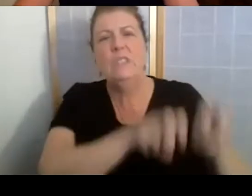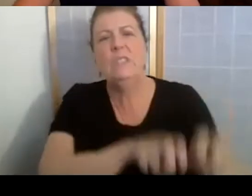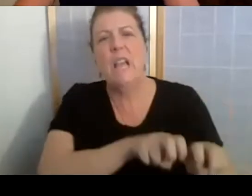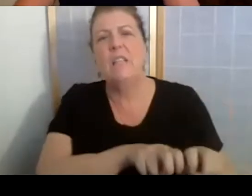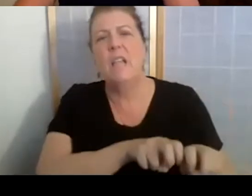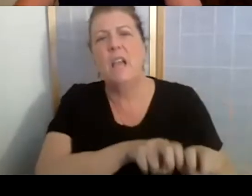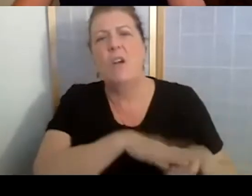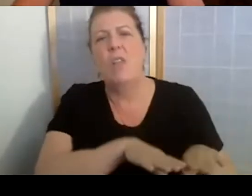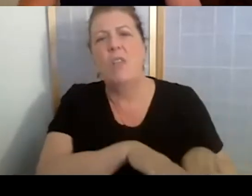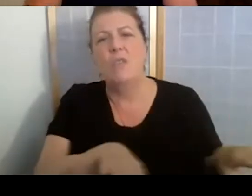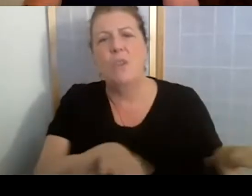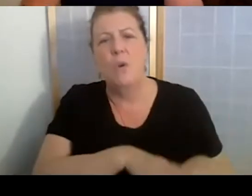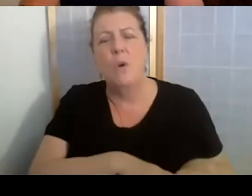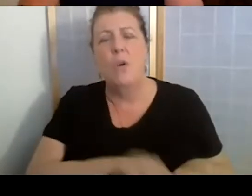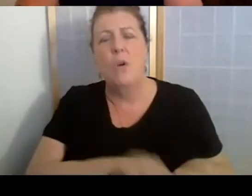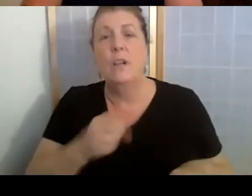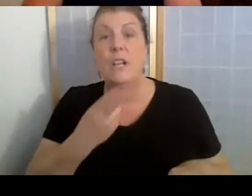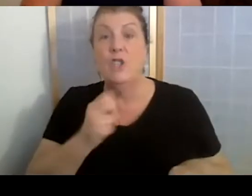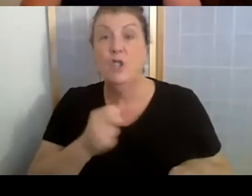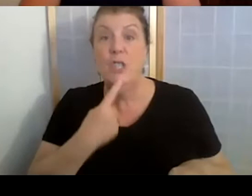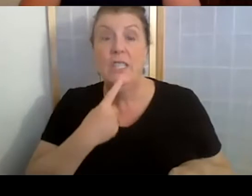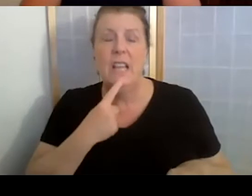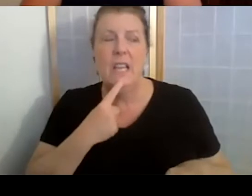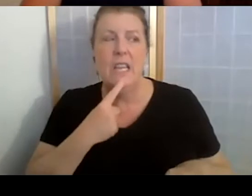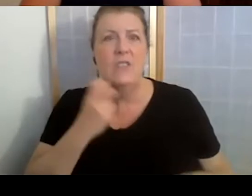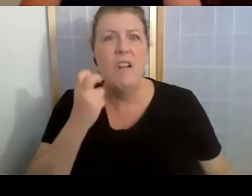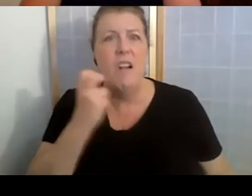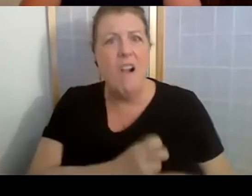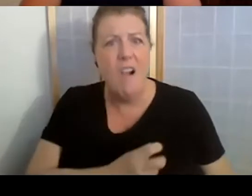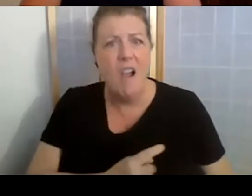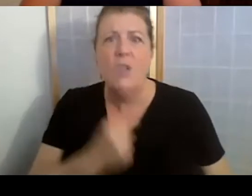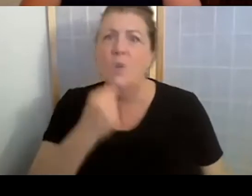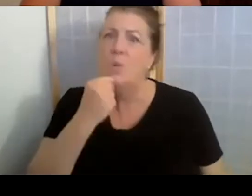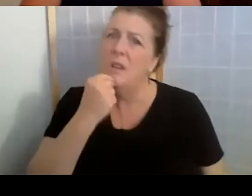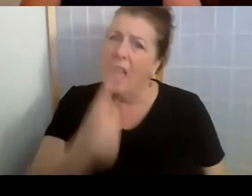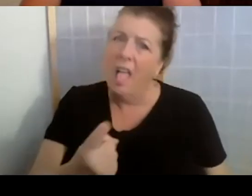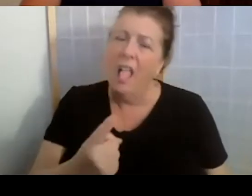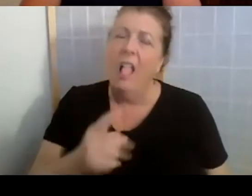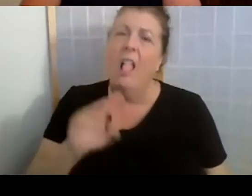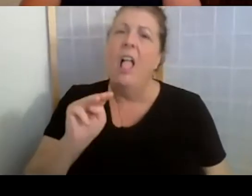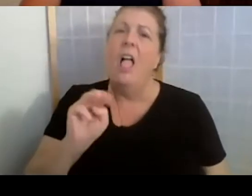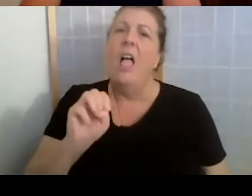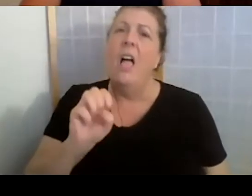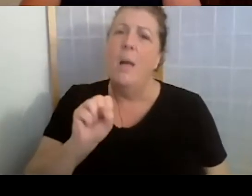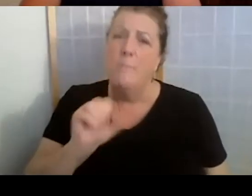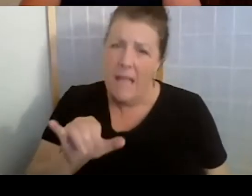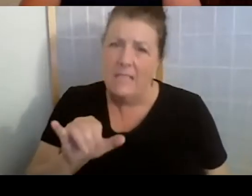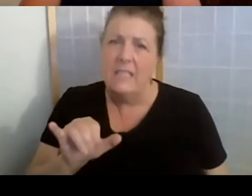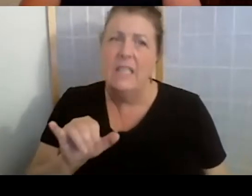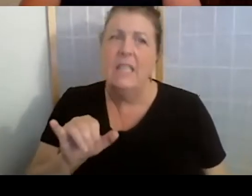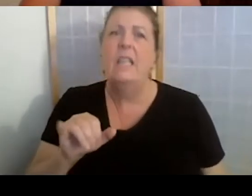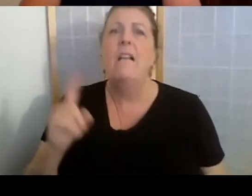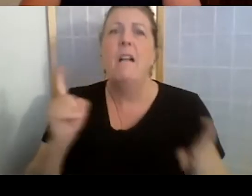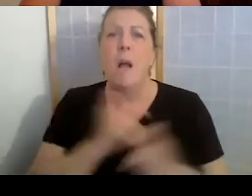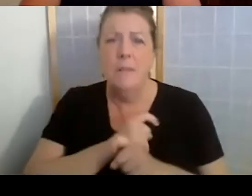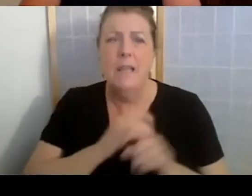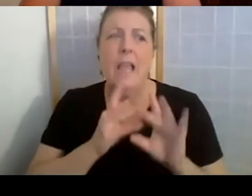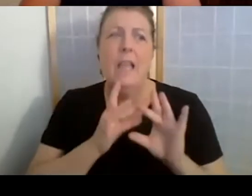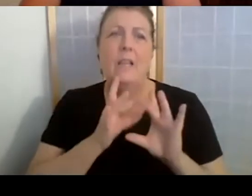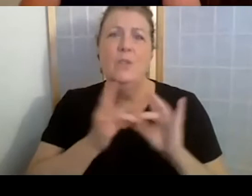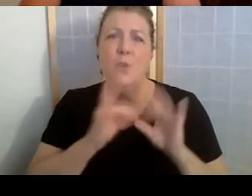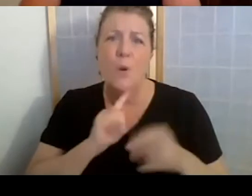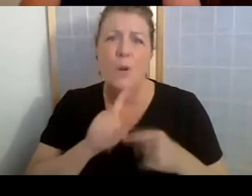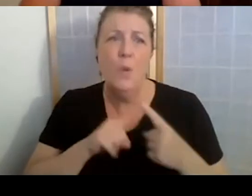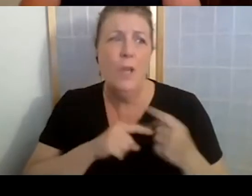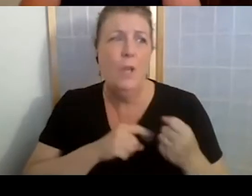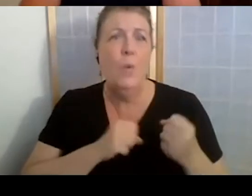messy, complicated stories where the people that you root for don't always agree. They have different ideas.